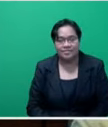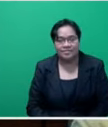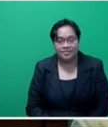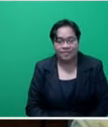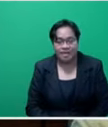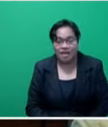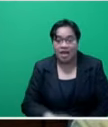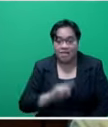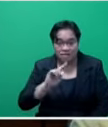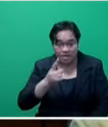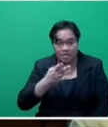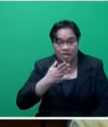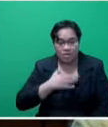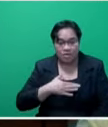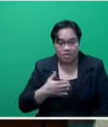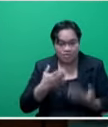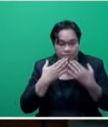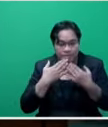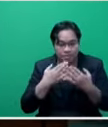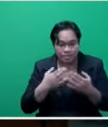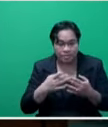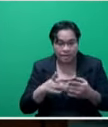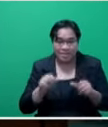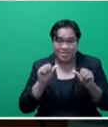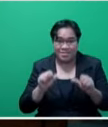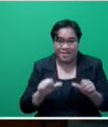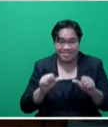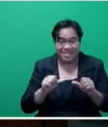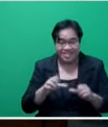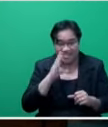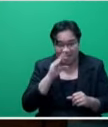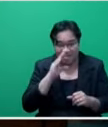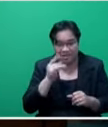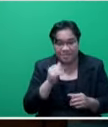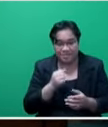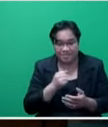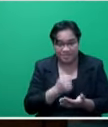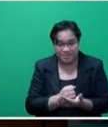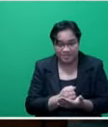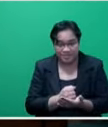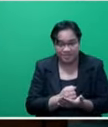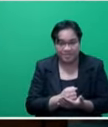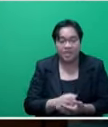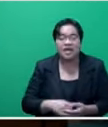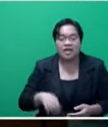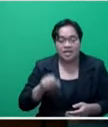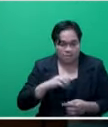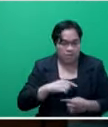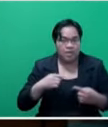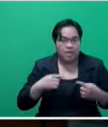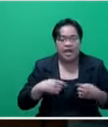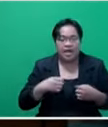let me first acknowledge the hopeful statement made by His Excellency the President as he reminded all Fijians that we are still